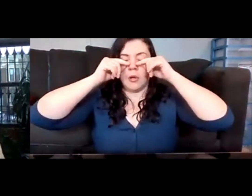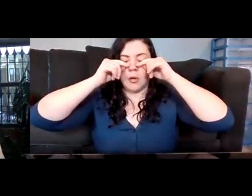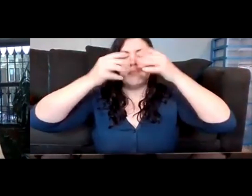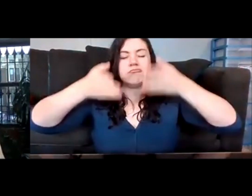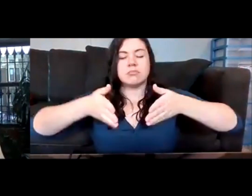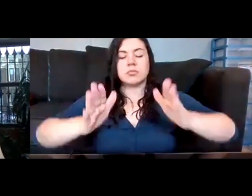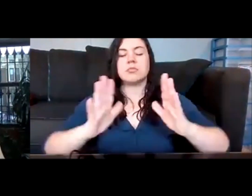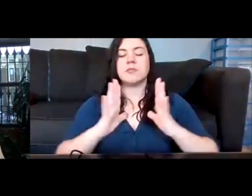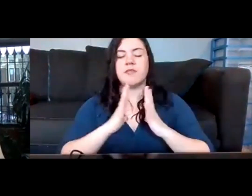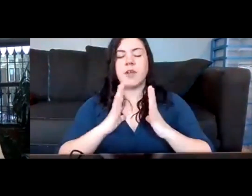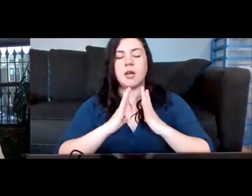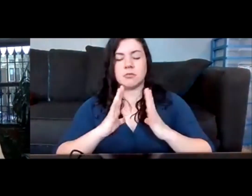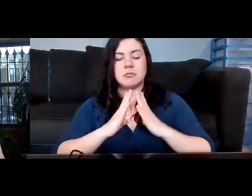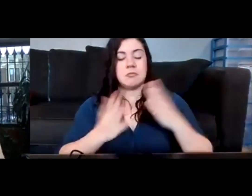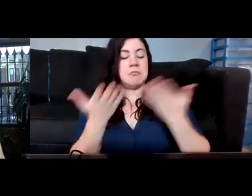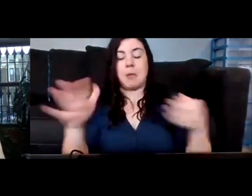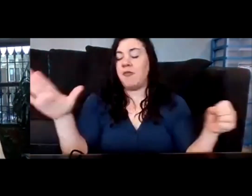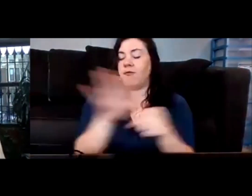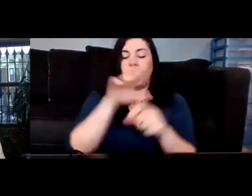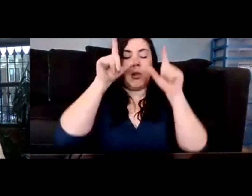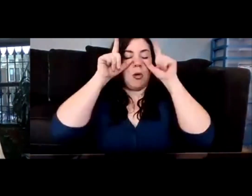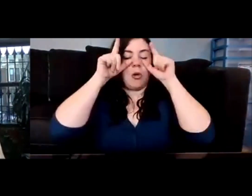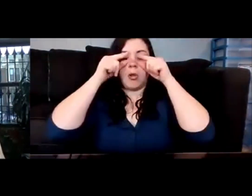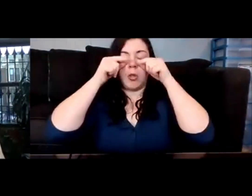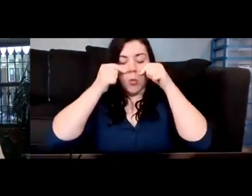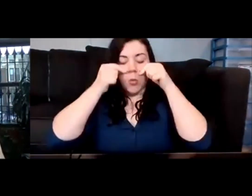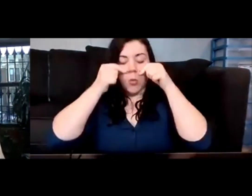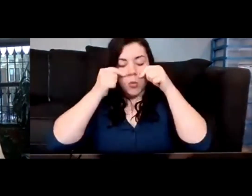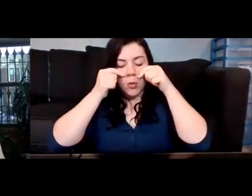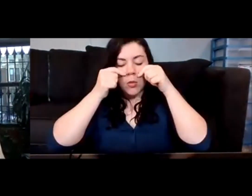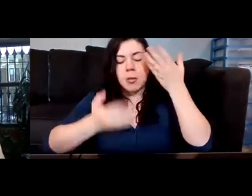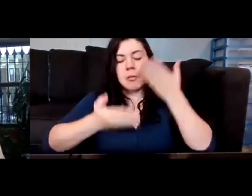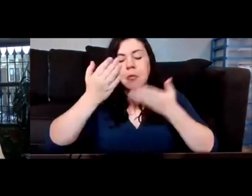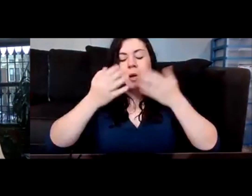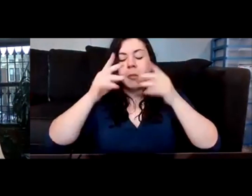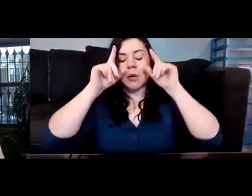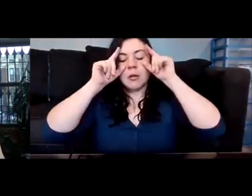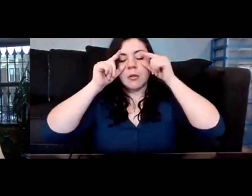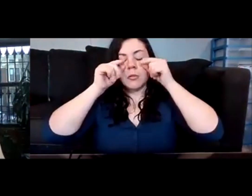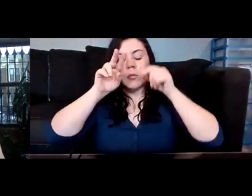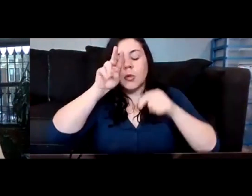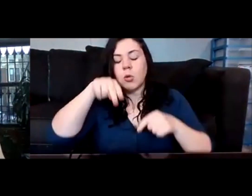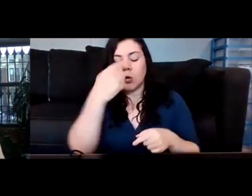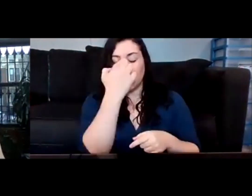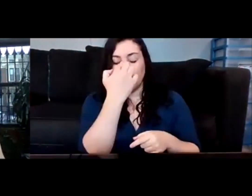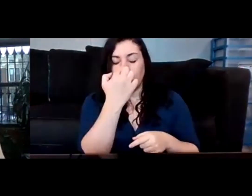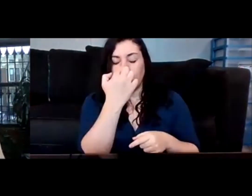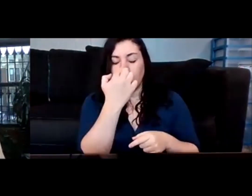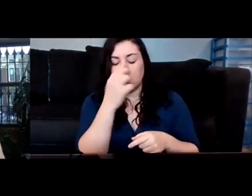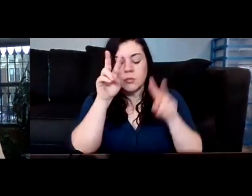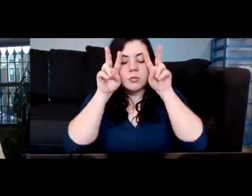might completely close the eyes down, or you might just sort of glance down to the tip of your nose or lower your gaze.